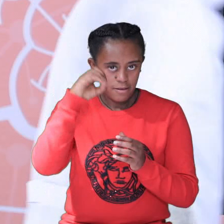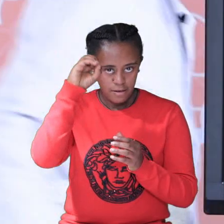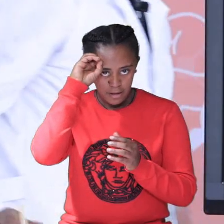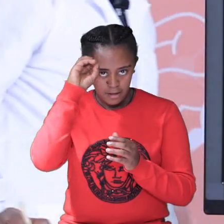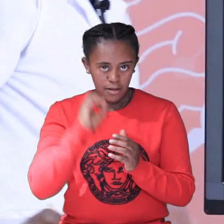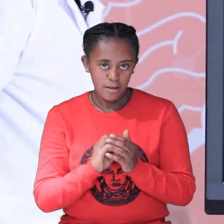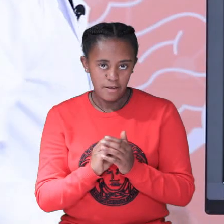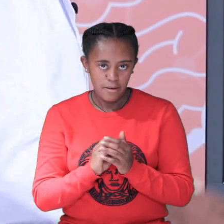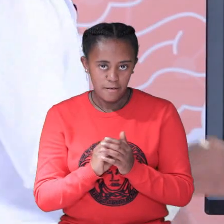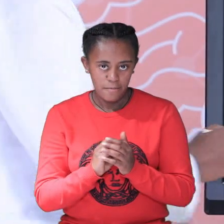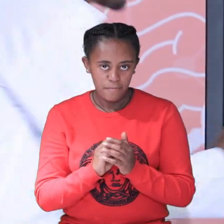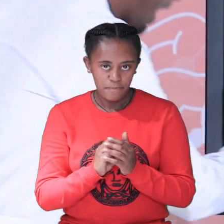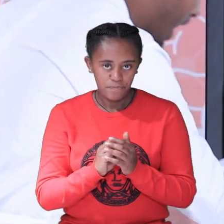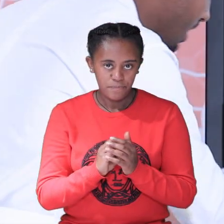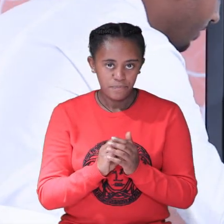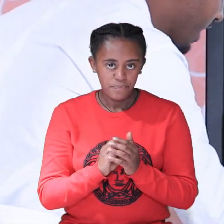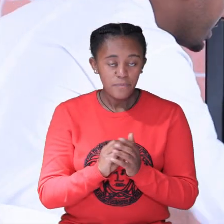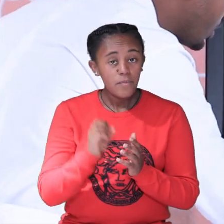and